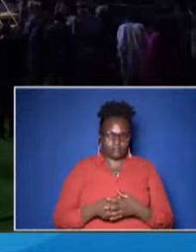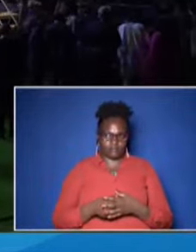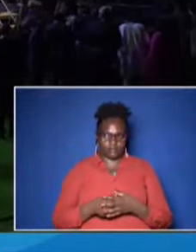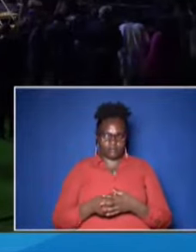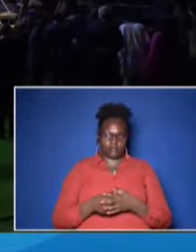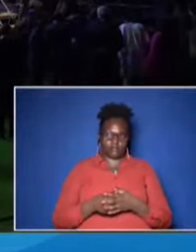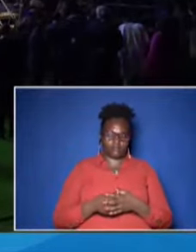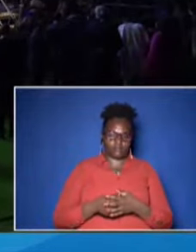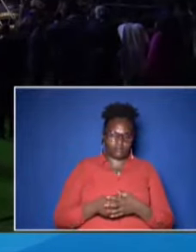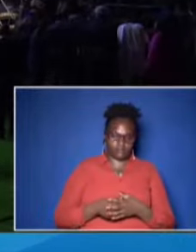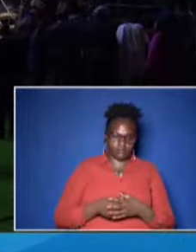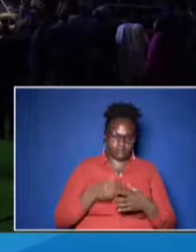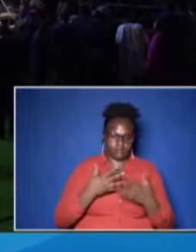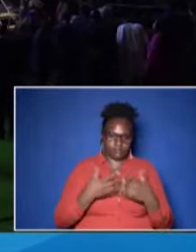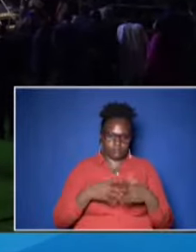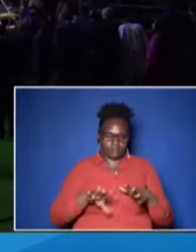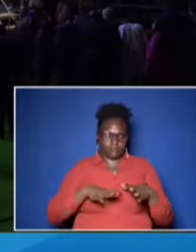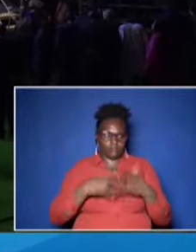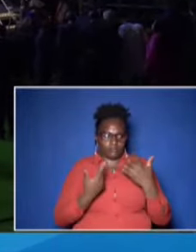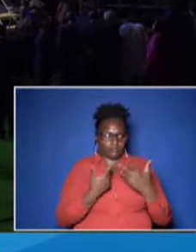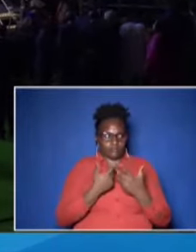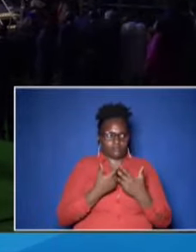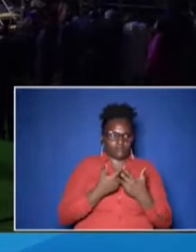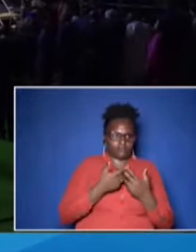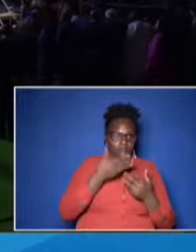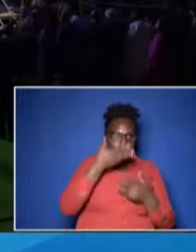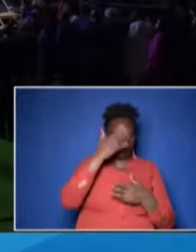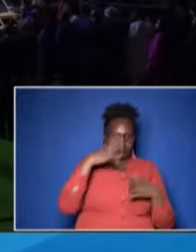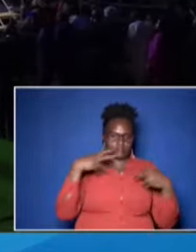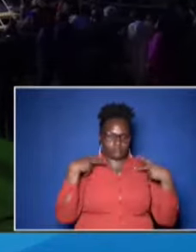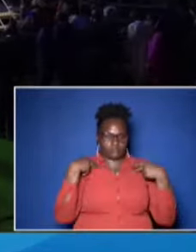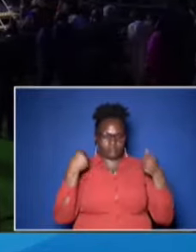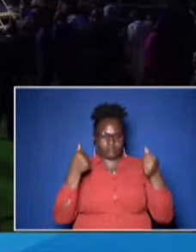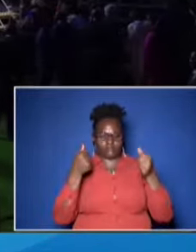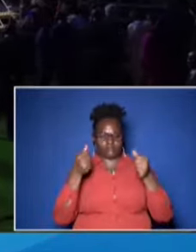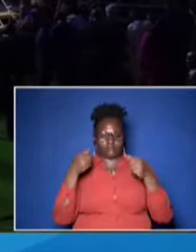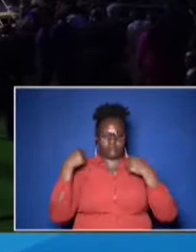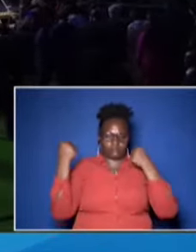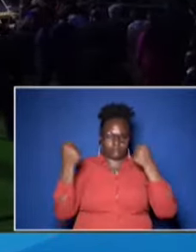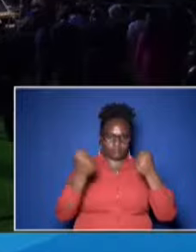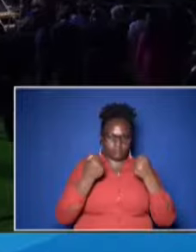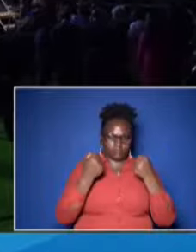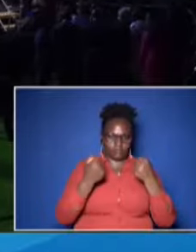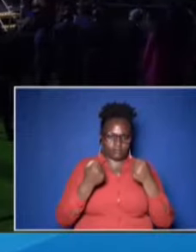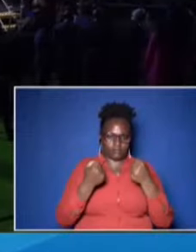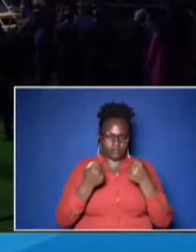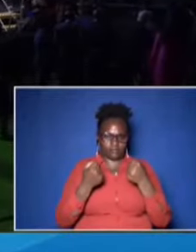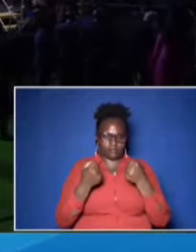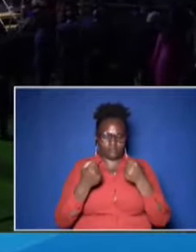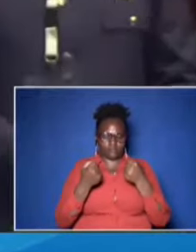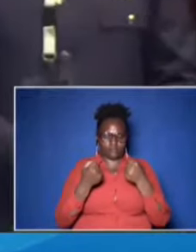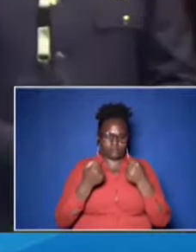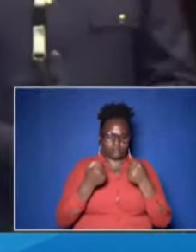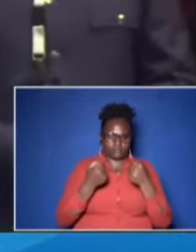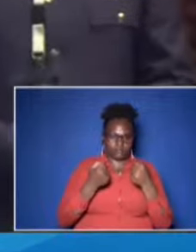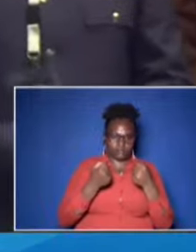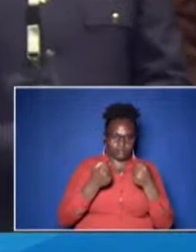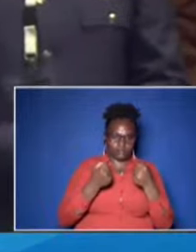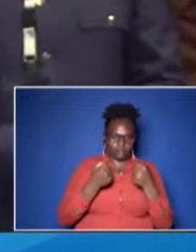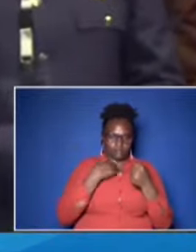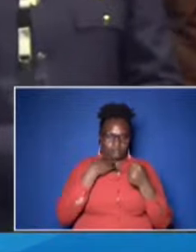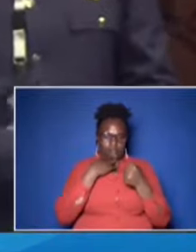your body that's God's healing power as you Rose from Death in